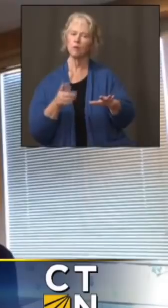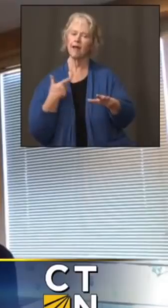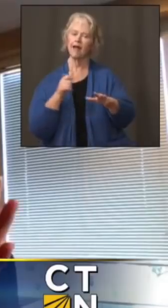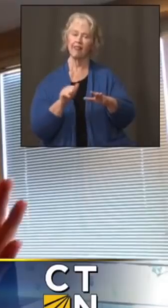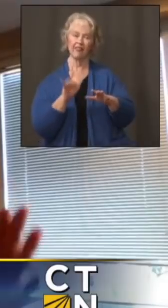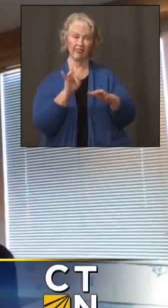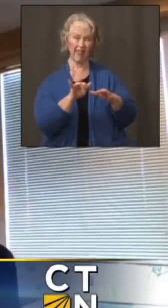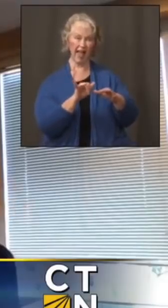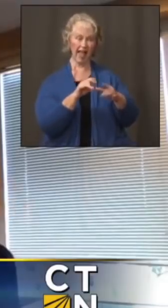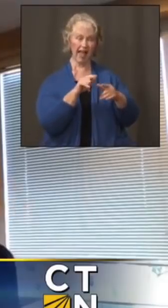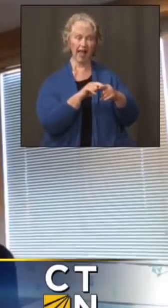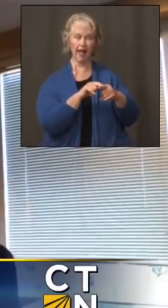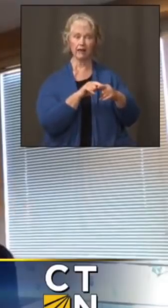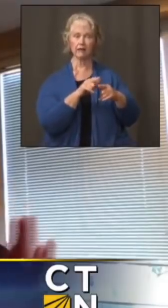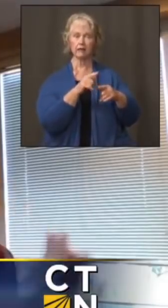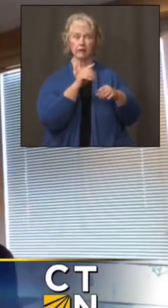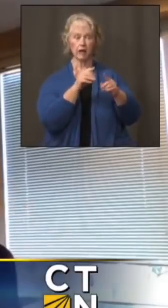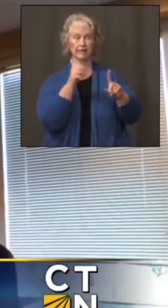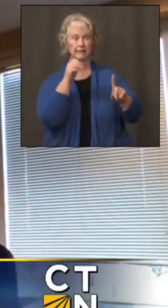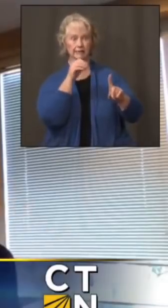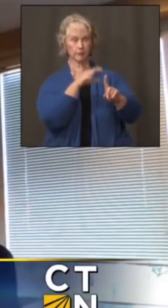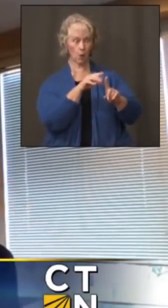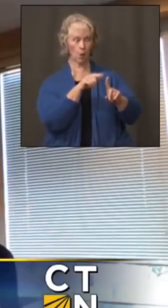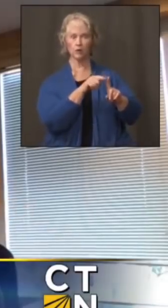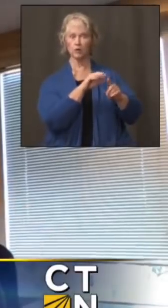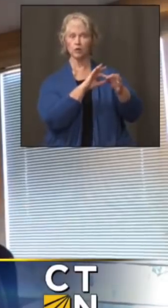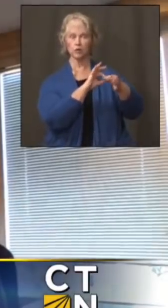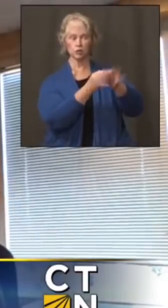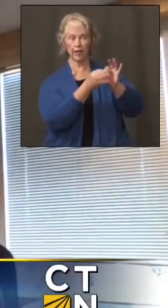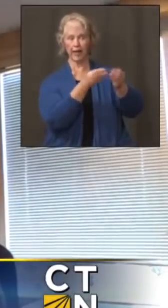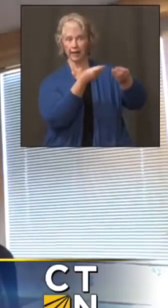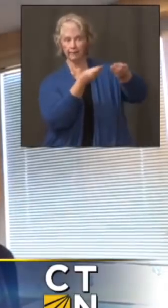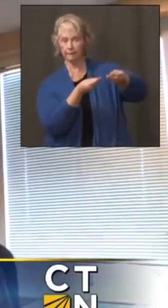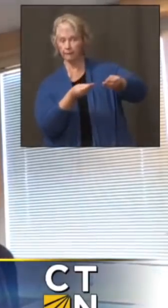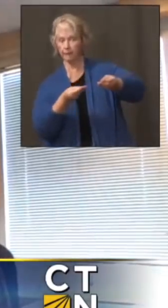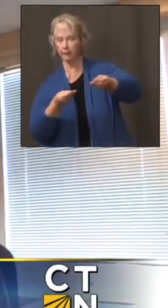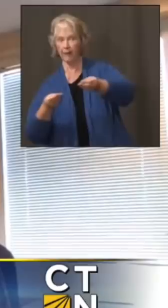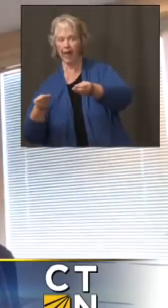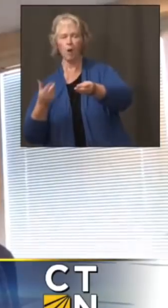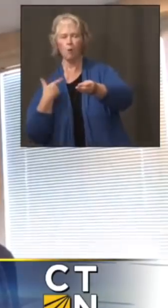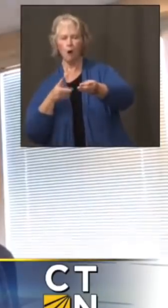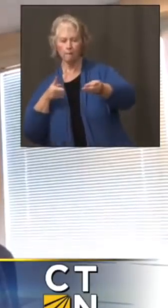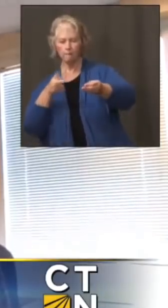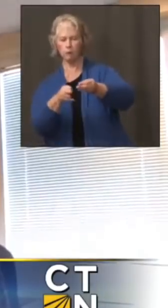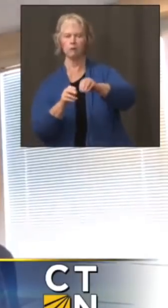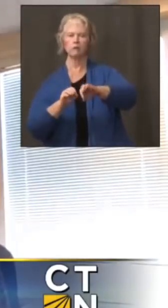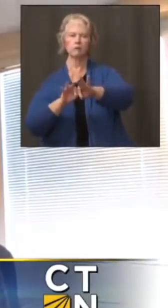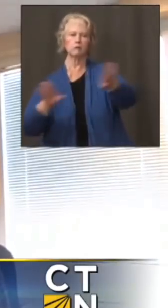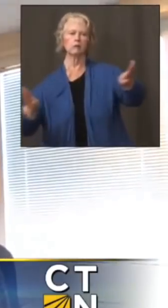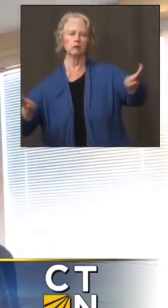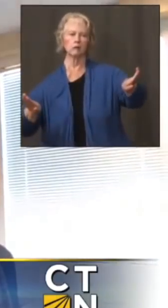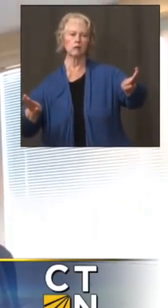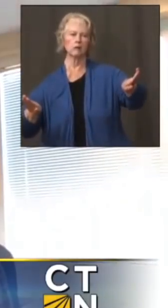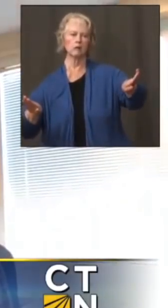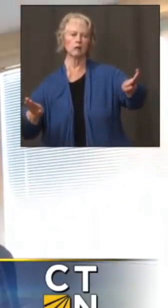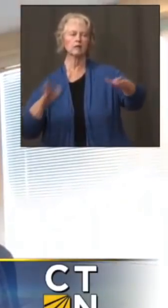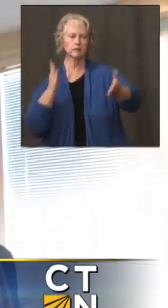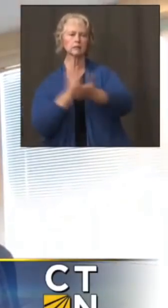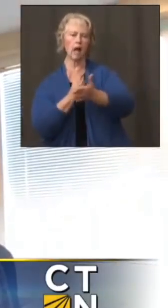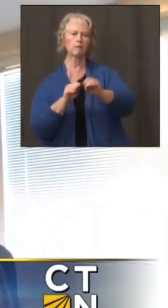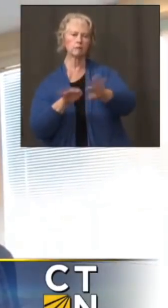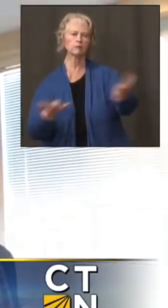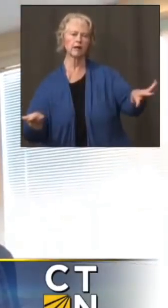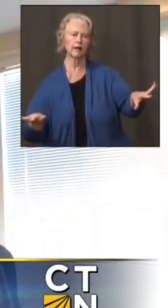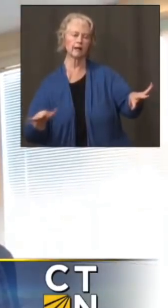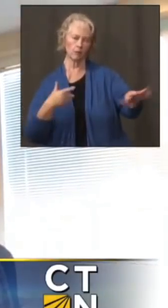transmission from those who are exposed to those who don't have the disease. So those are the lessons that we take away from the Danbury